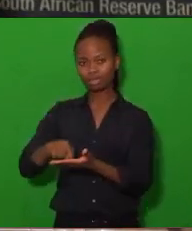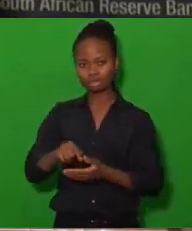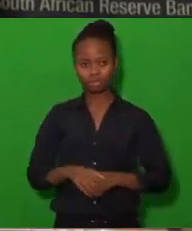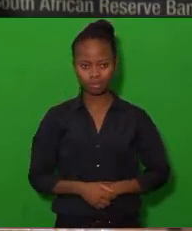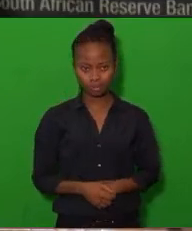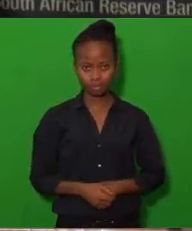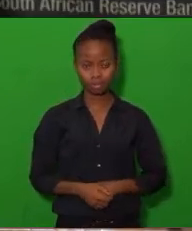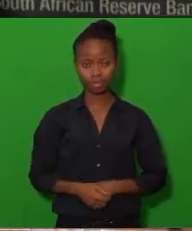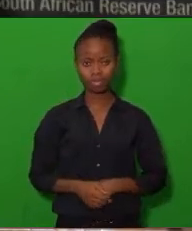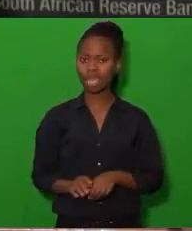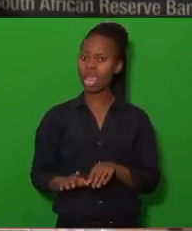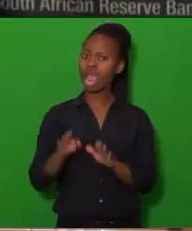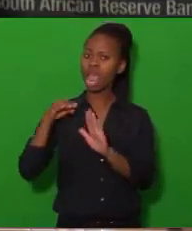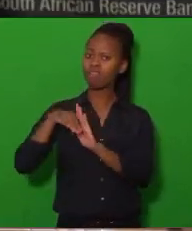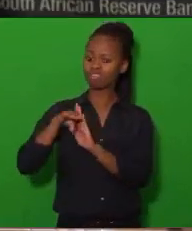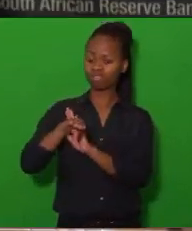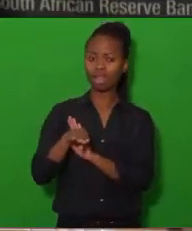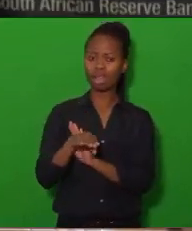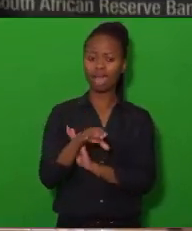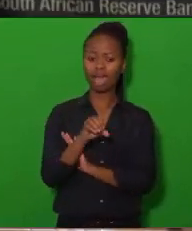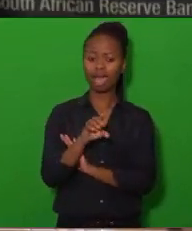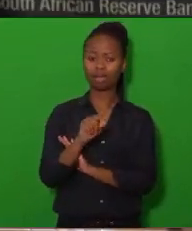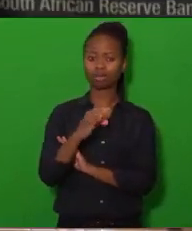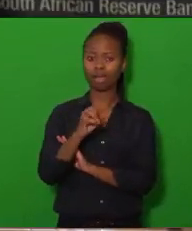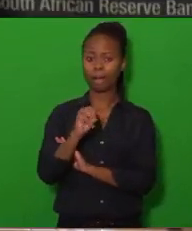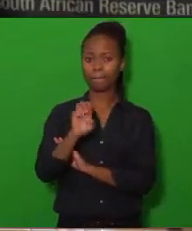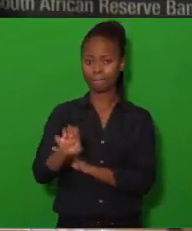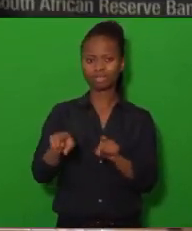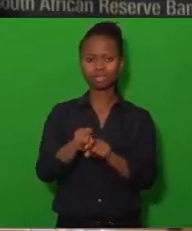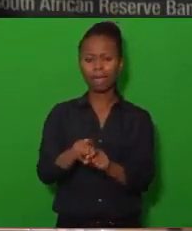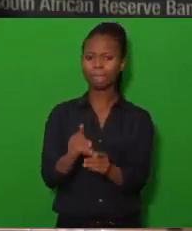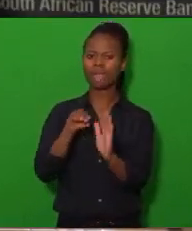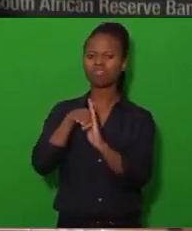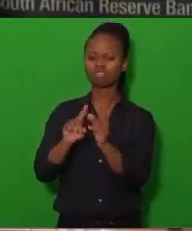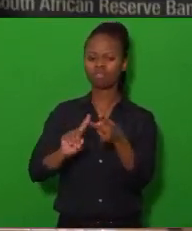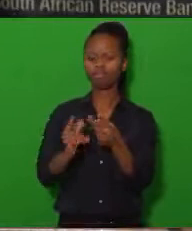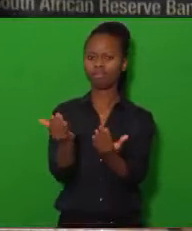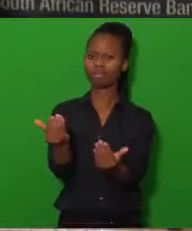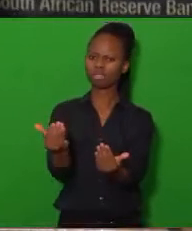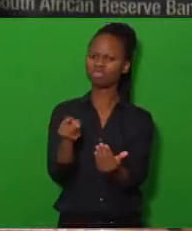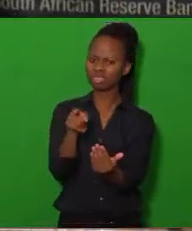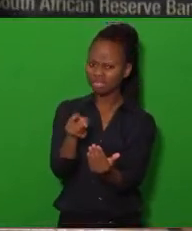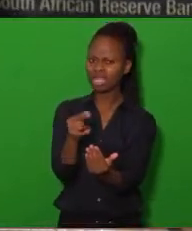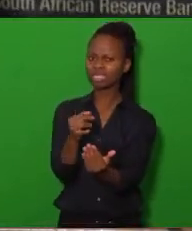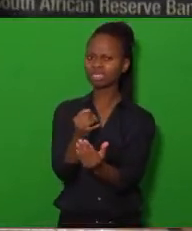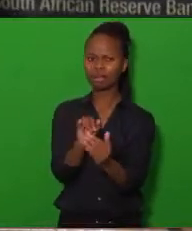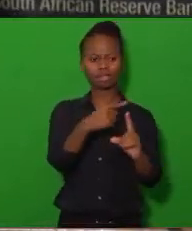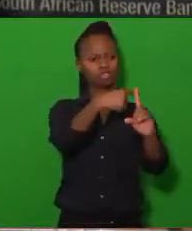Inflation outcomes and inflation expectations in most advanced economies remain below target